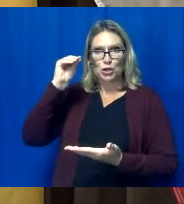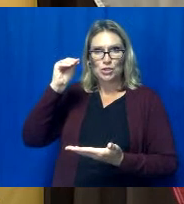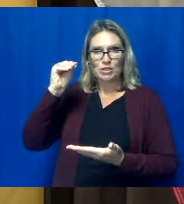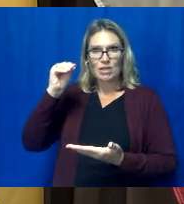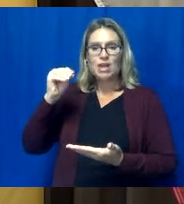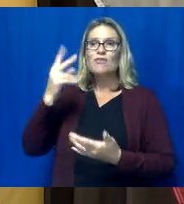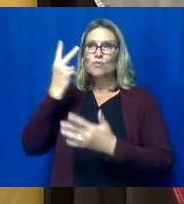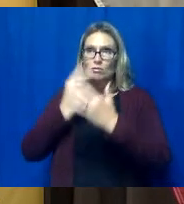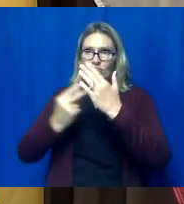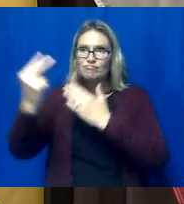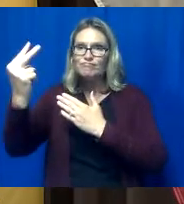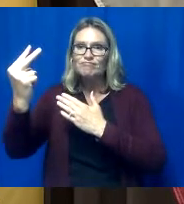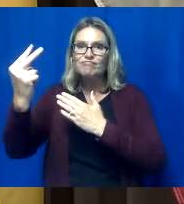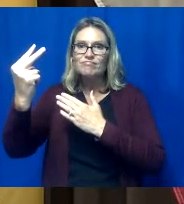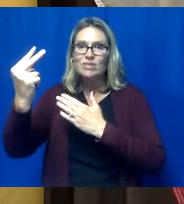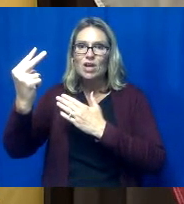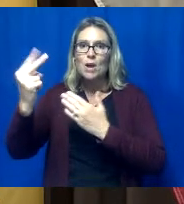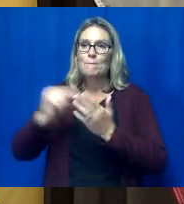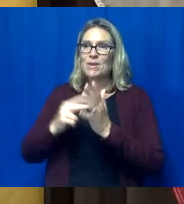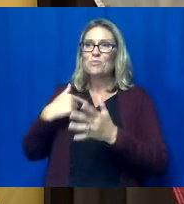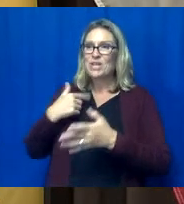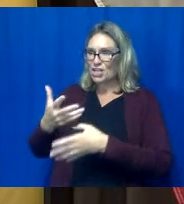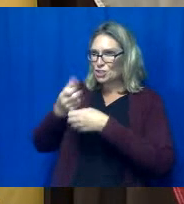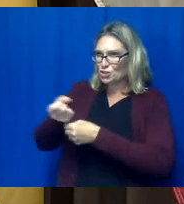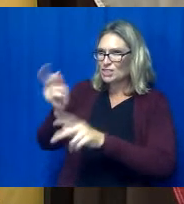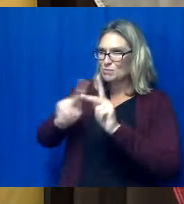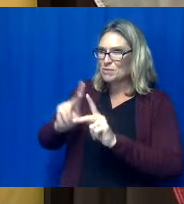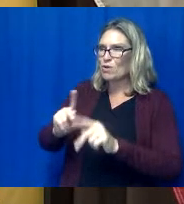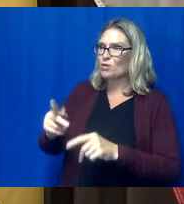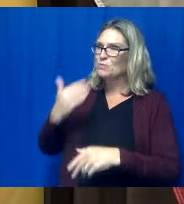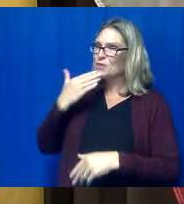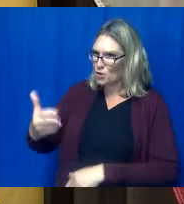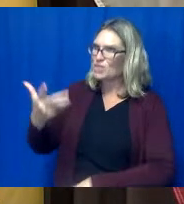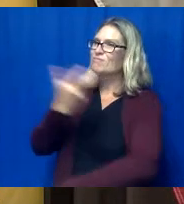and trends and putting faith in people to do the right thing?